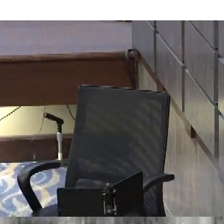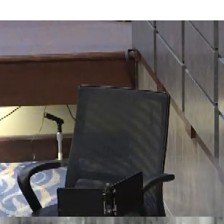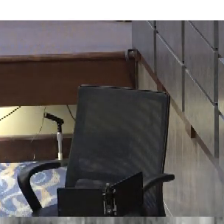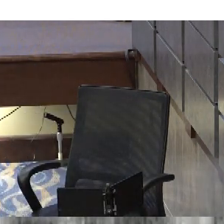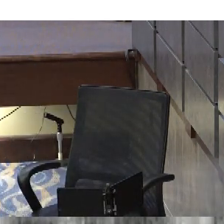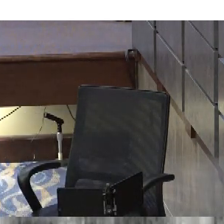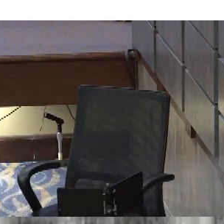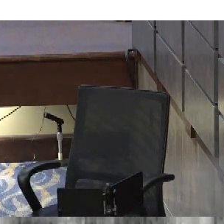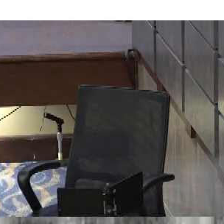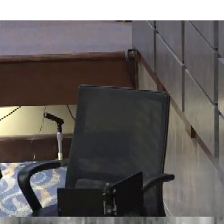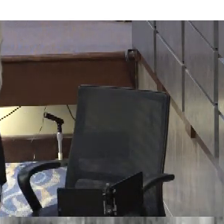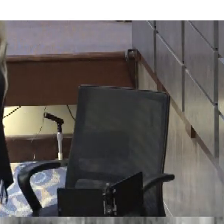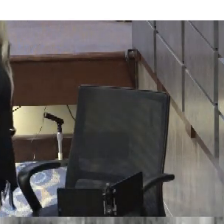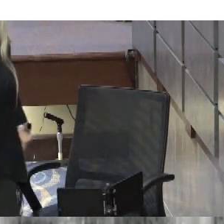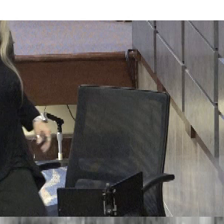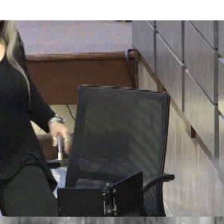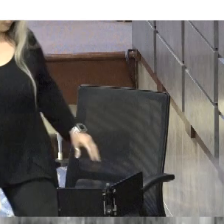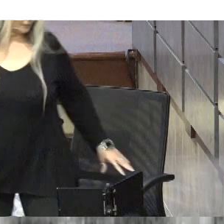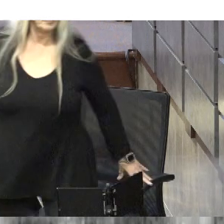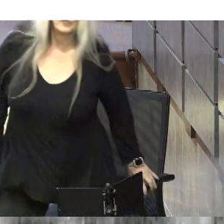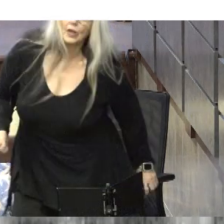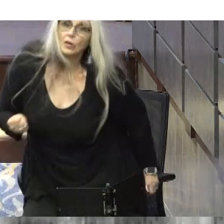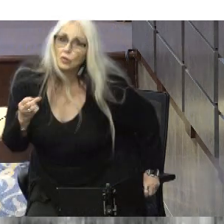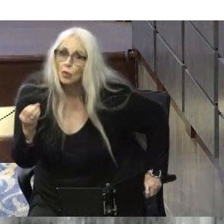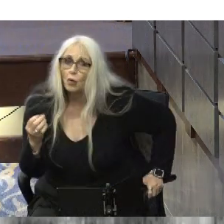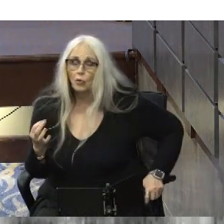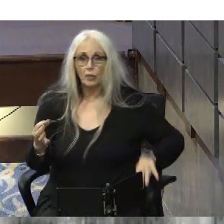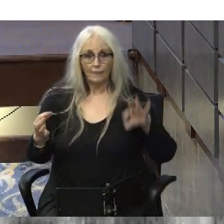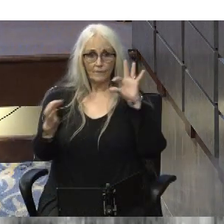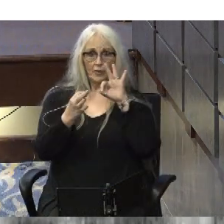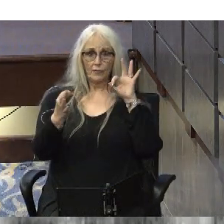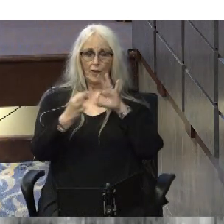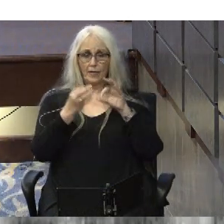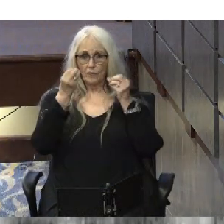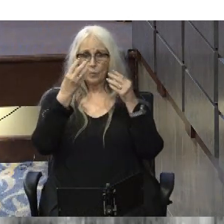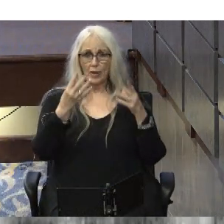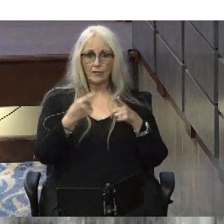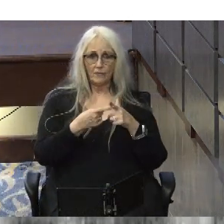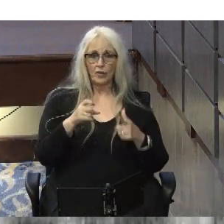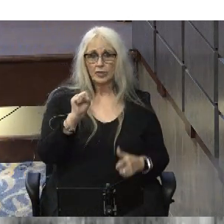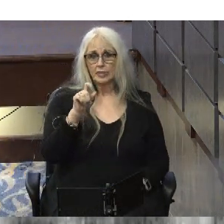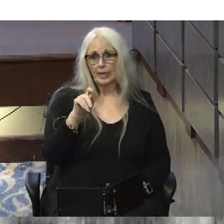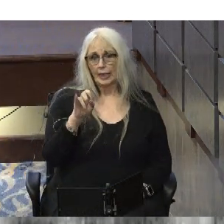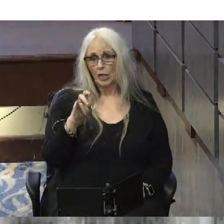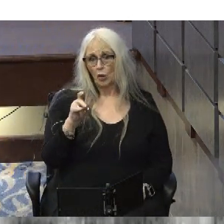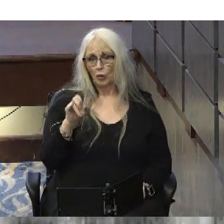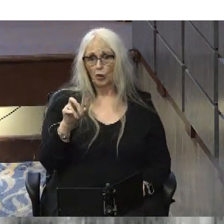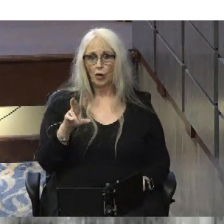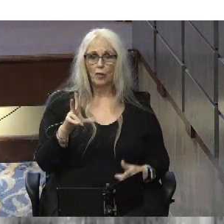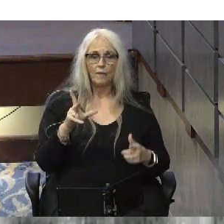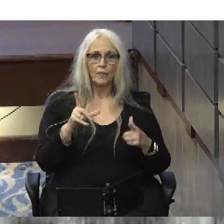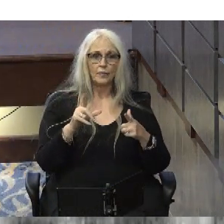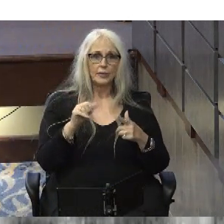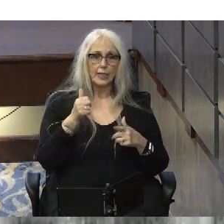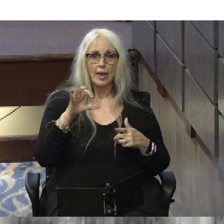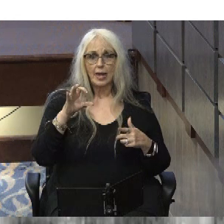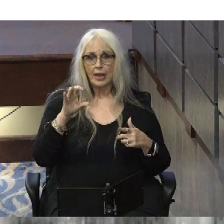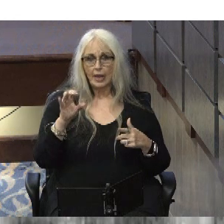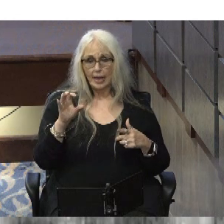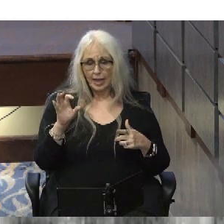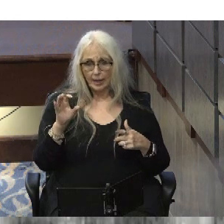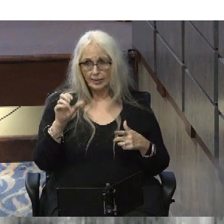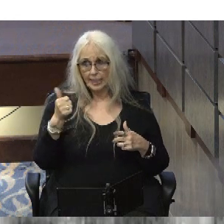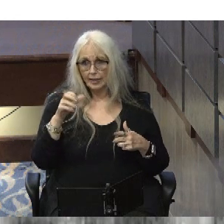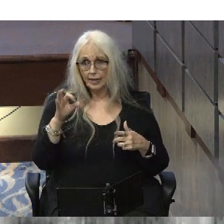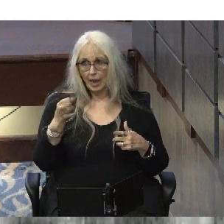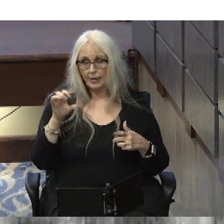So consultation feedback, this is information from the stakeholder meetings that were held on January 5th, 9th, and 11th of this year. A